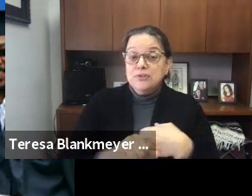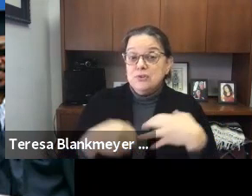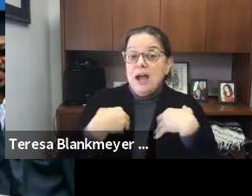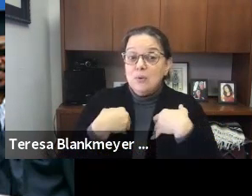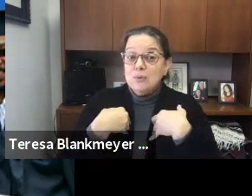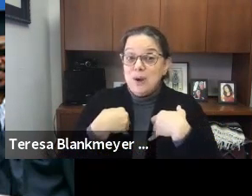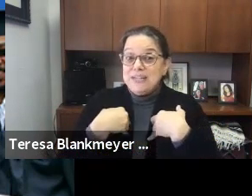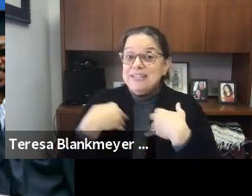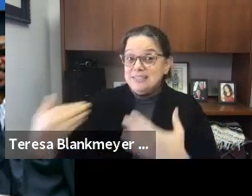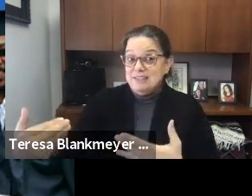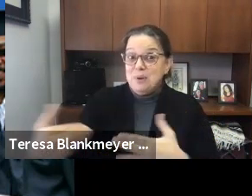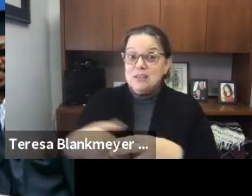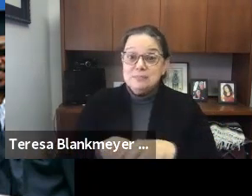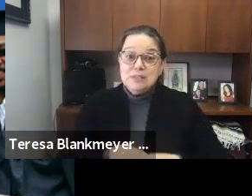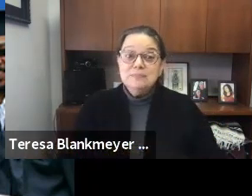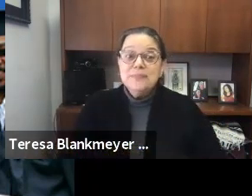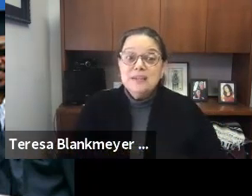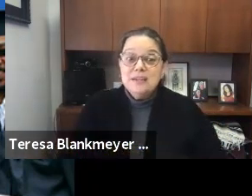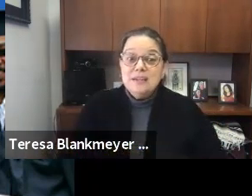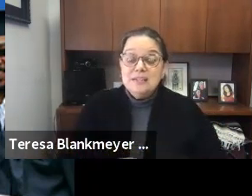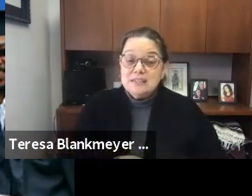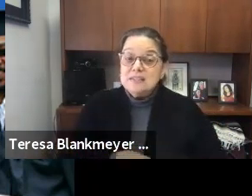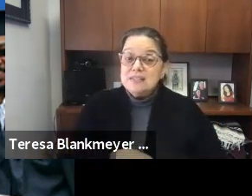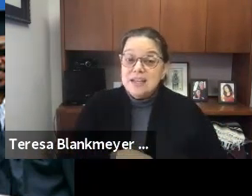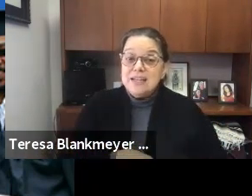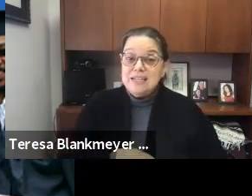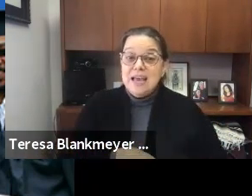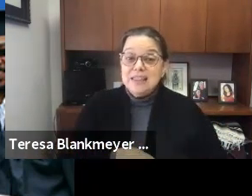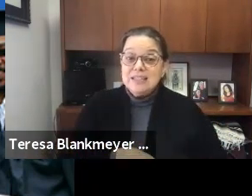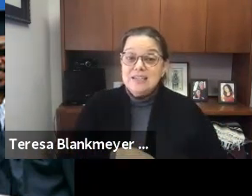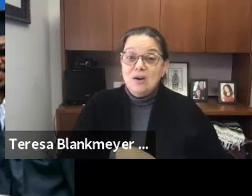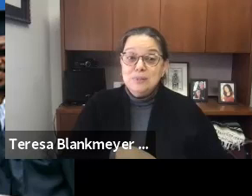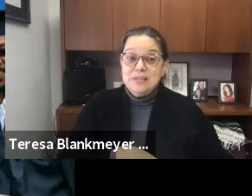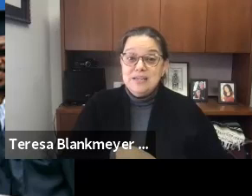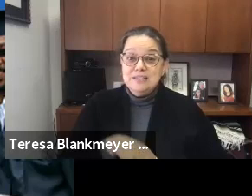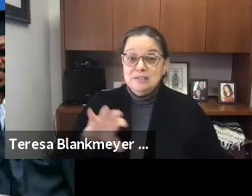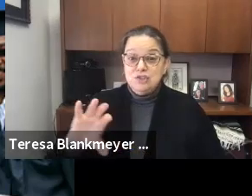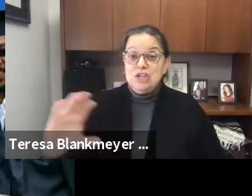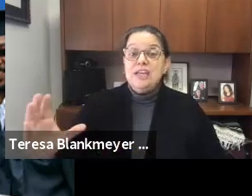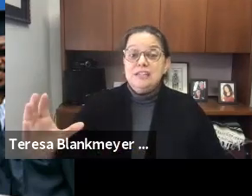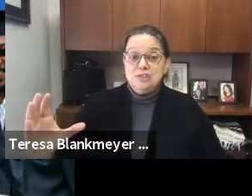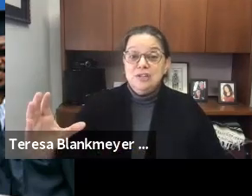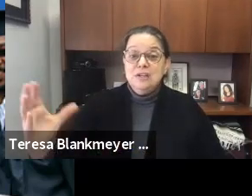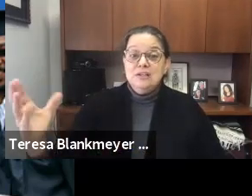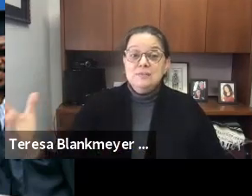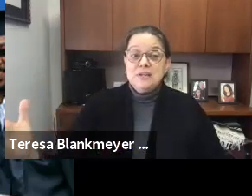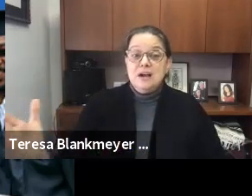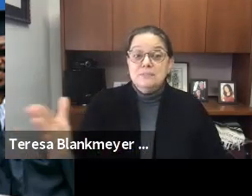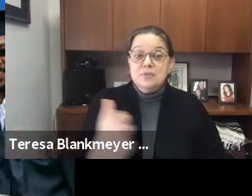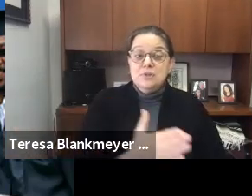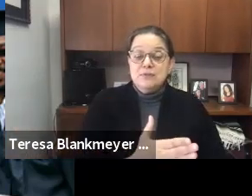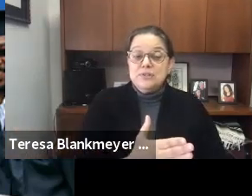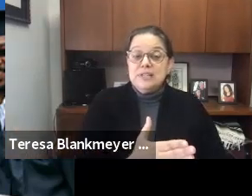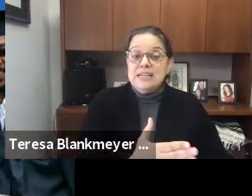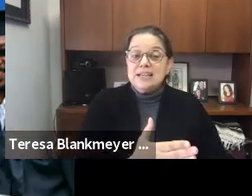to alter our bodies if possible? Is society ethically obligated to change to